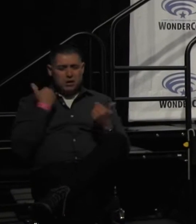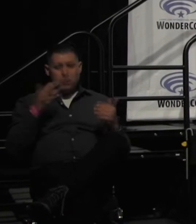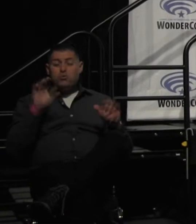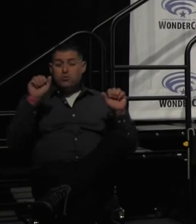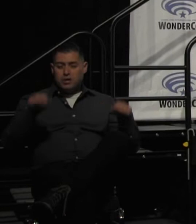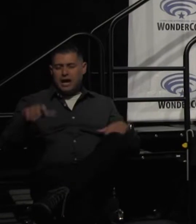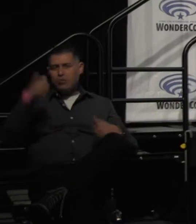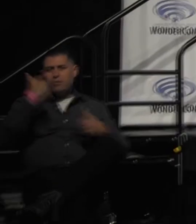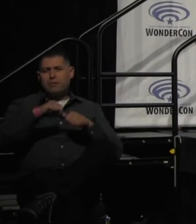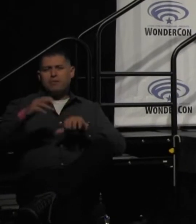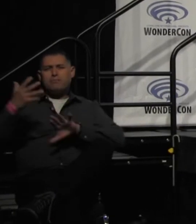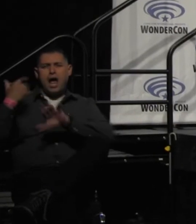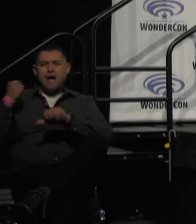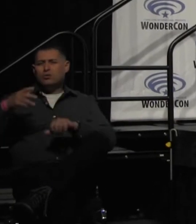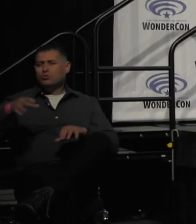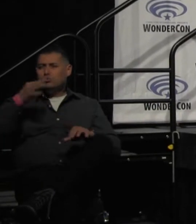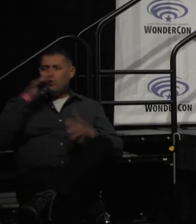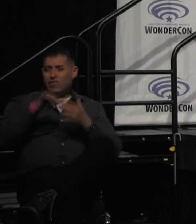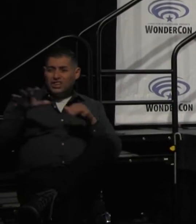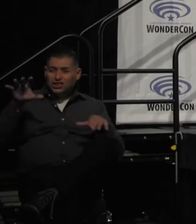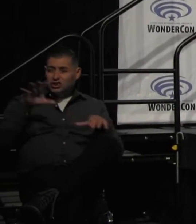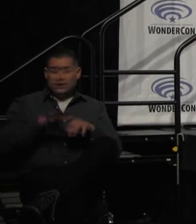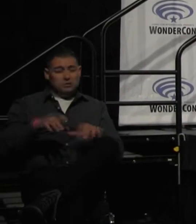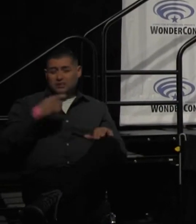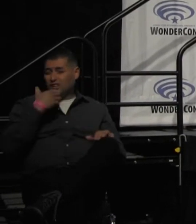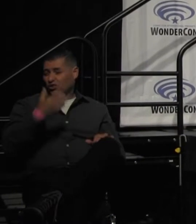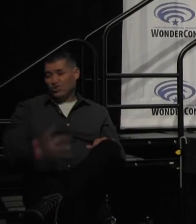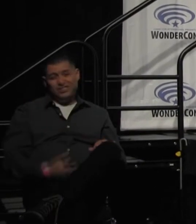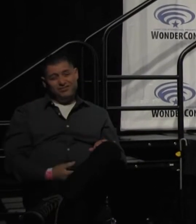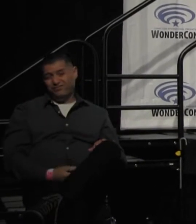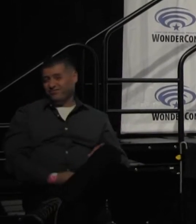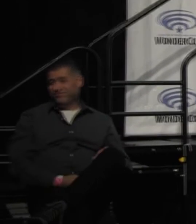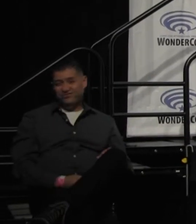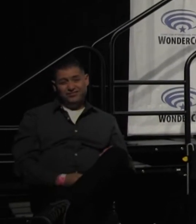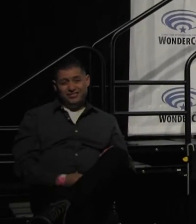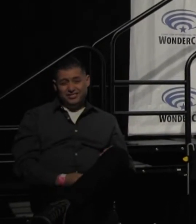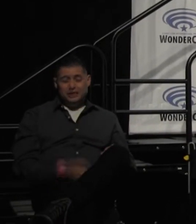can remember what you smoked, then that shit wasn't that good. Yeah.